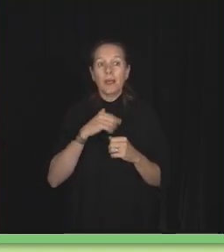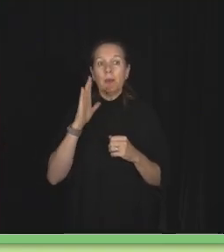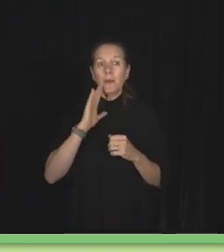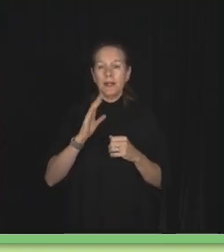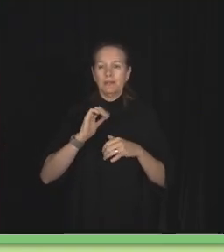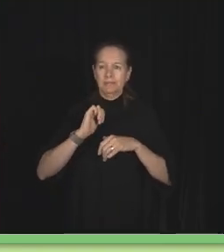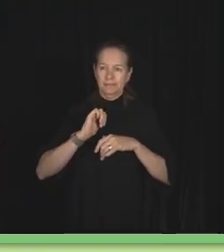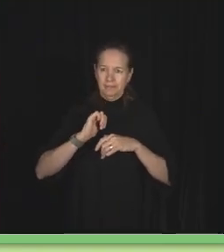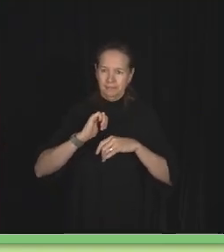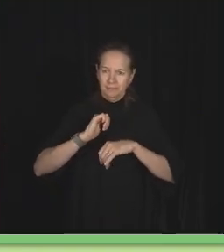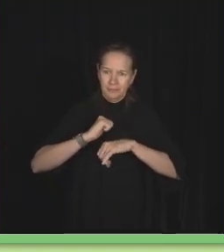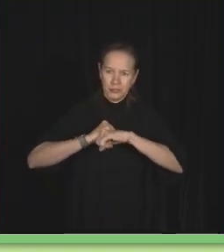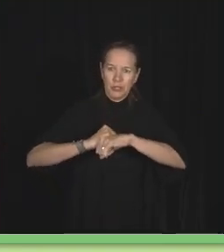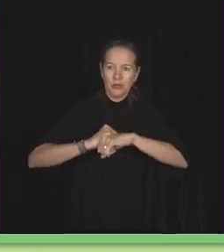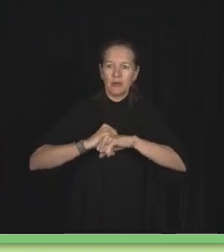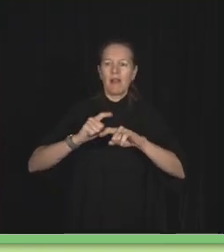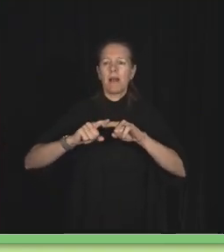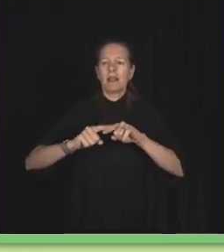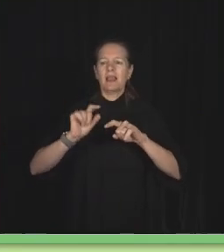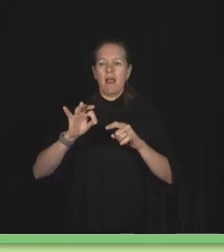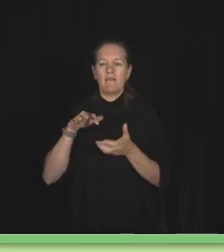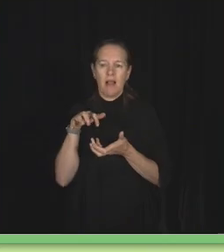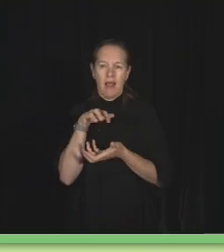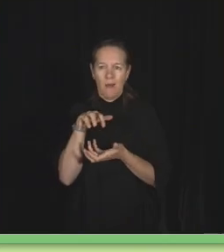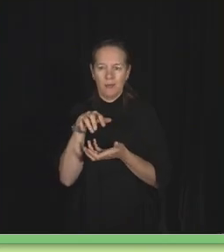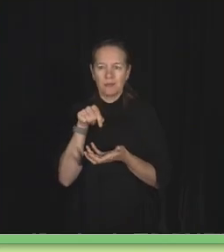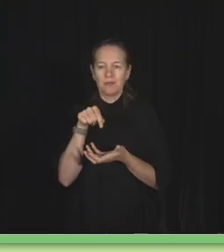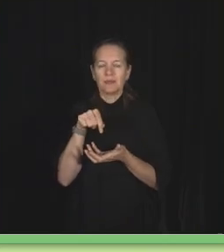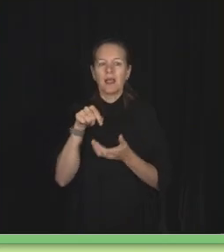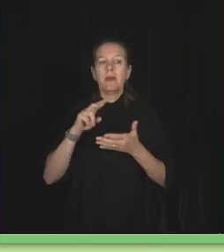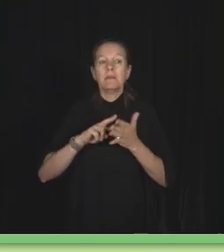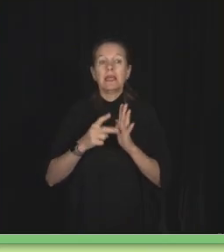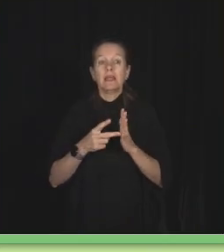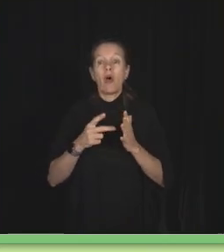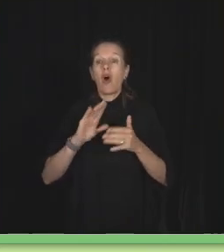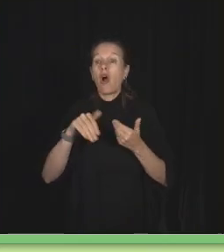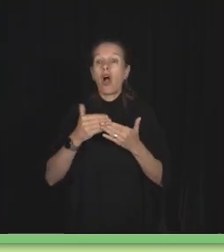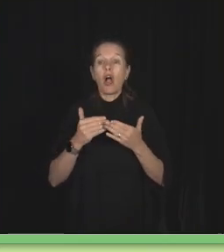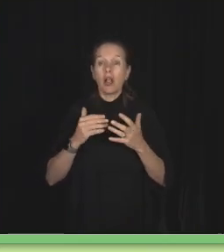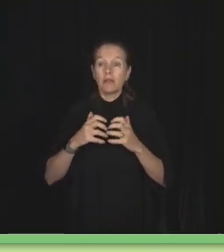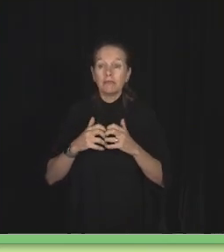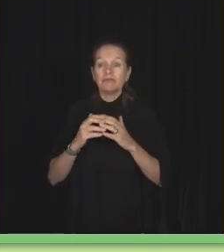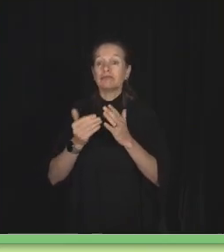reliability of the cloud. What that means in practice is all incubating and